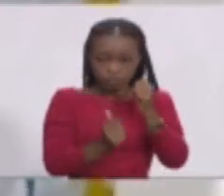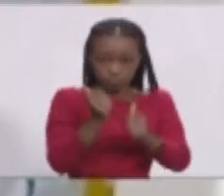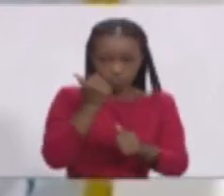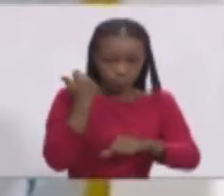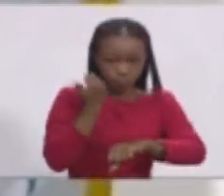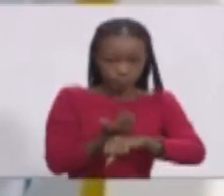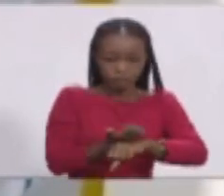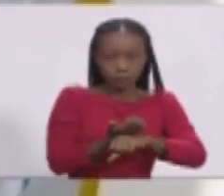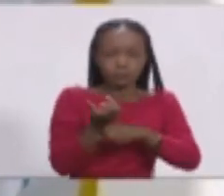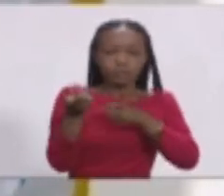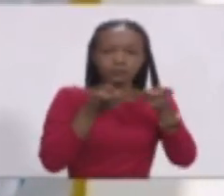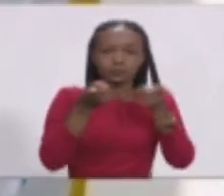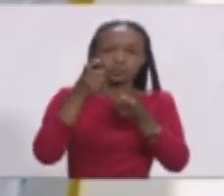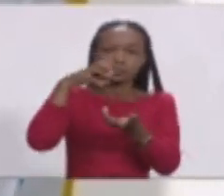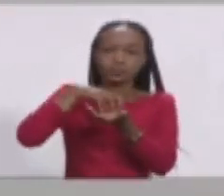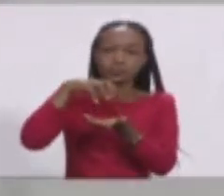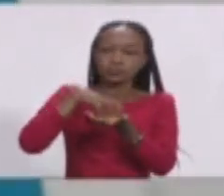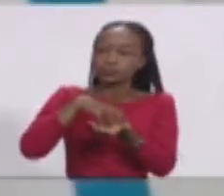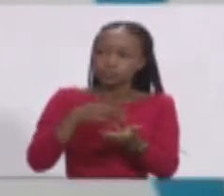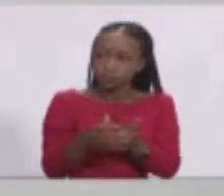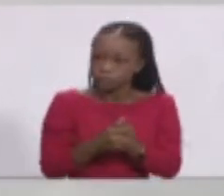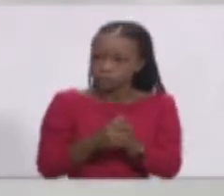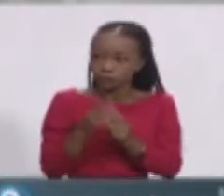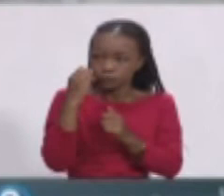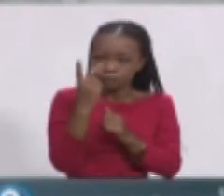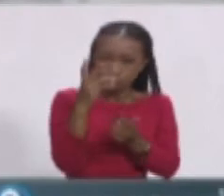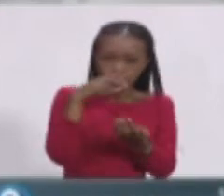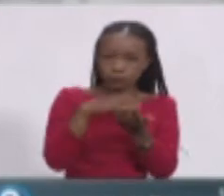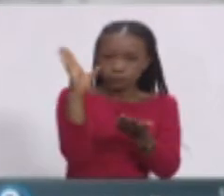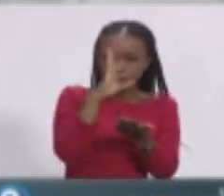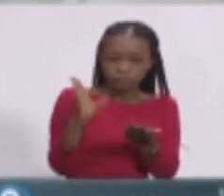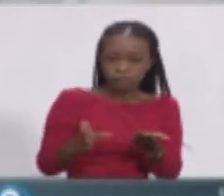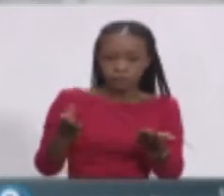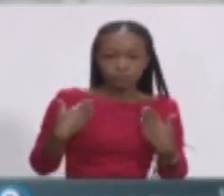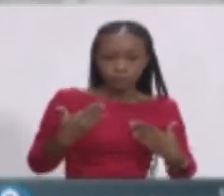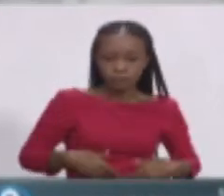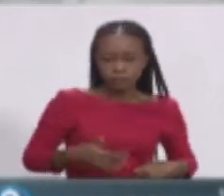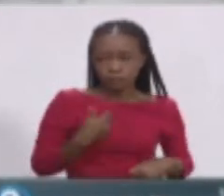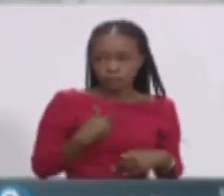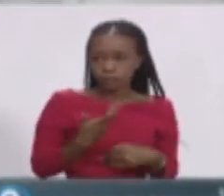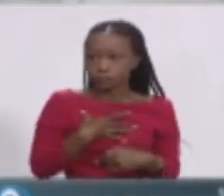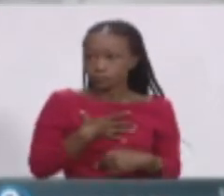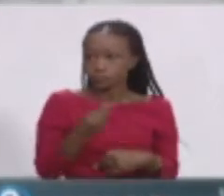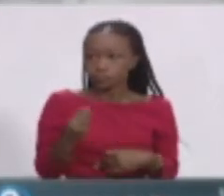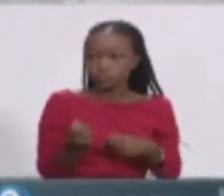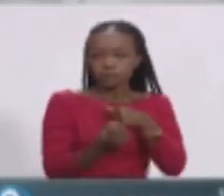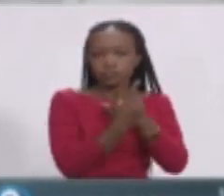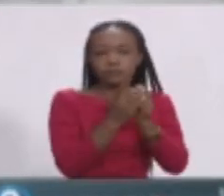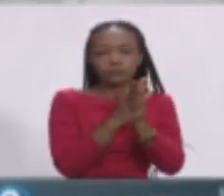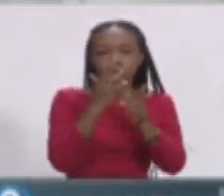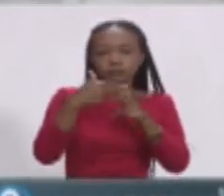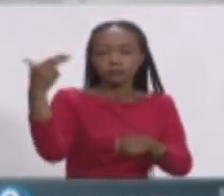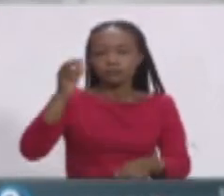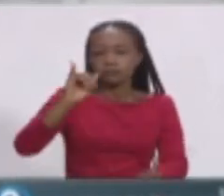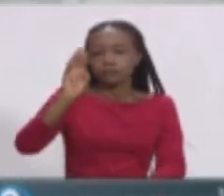virus. And we are seeing a scenario which no one has ever envisioned in the globe. And it's coming with a very high